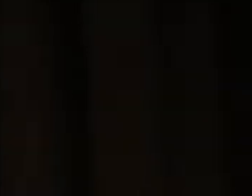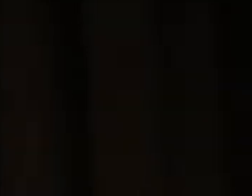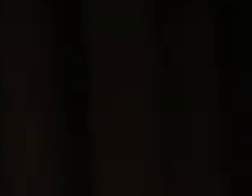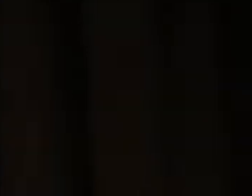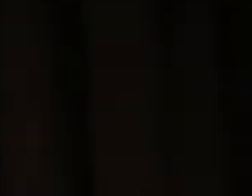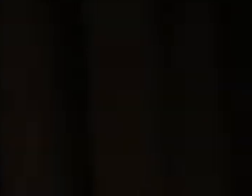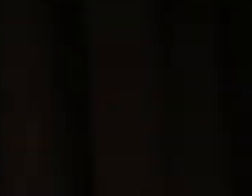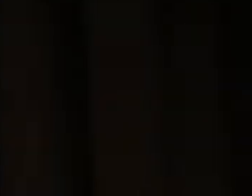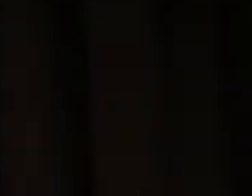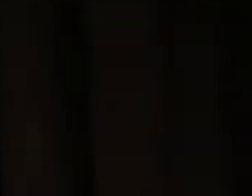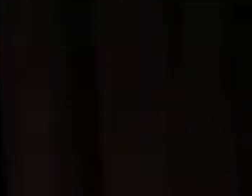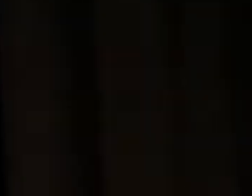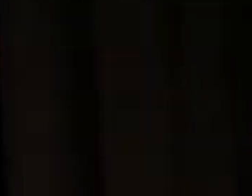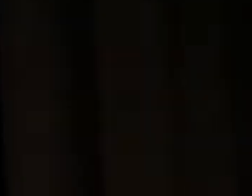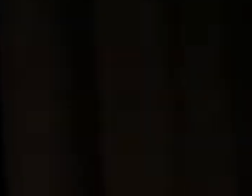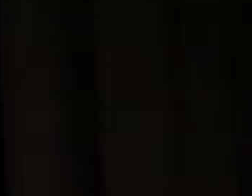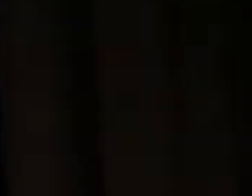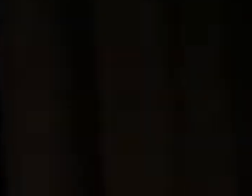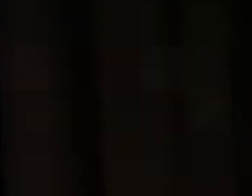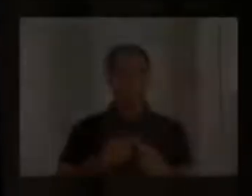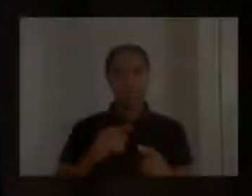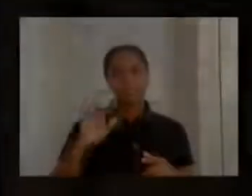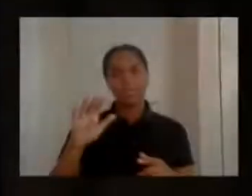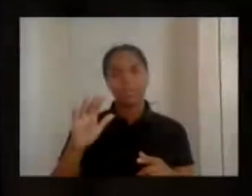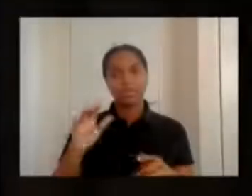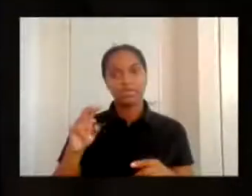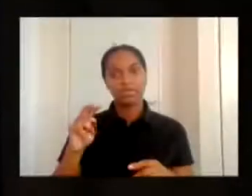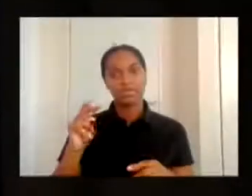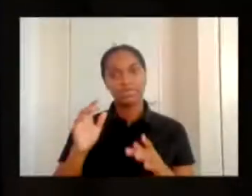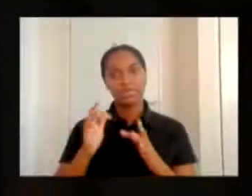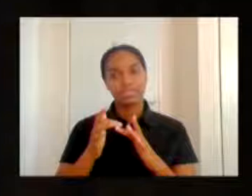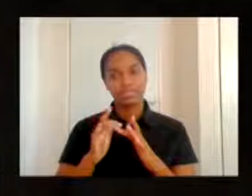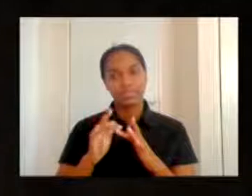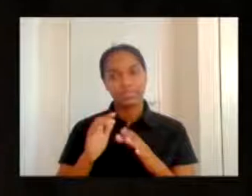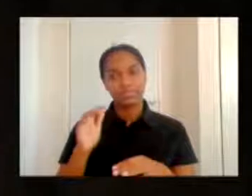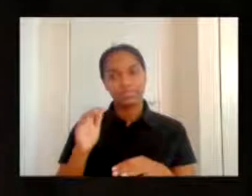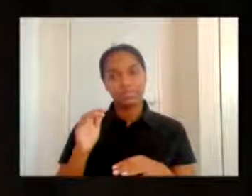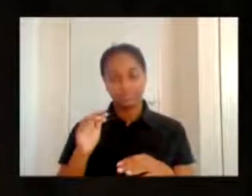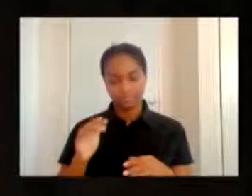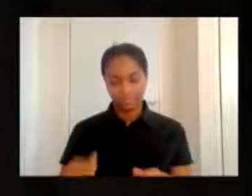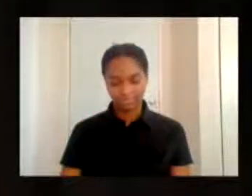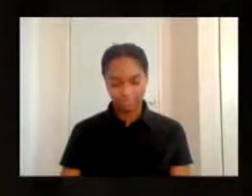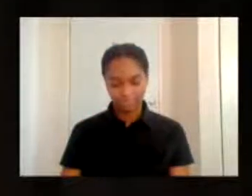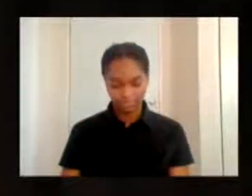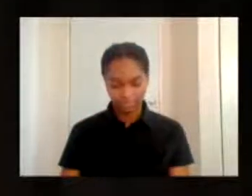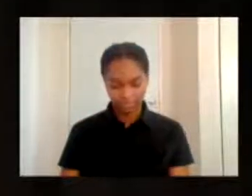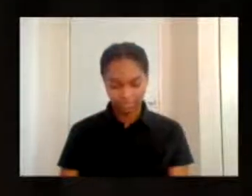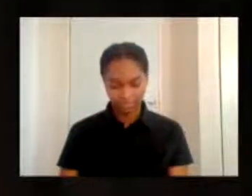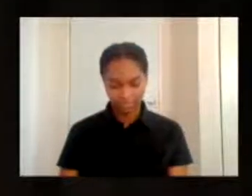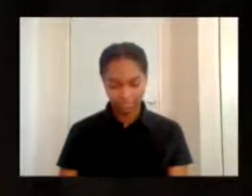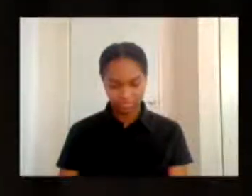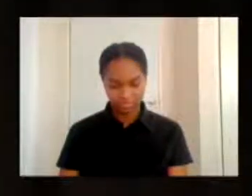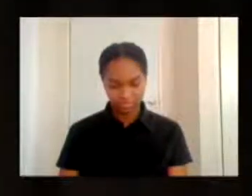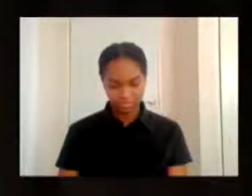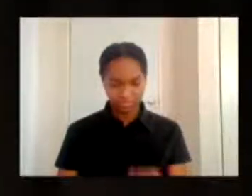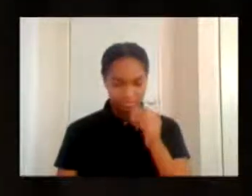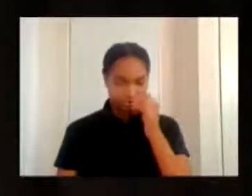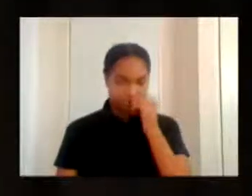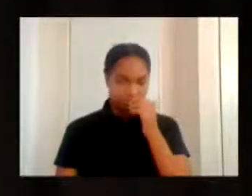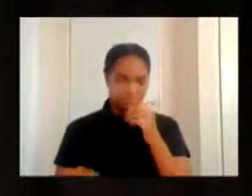the 5 main networks, 6 main networks actually, both ABC,